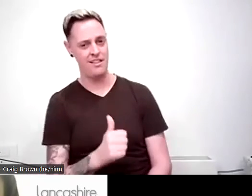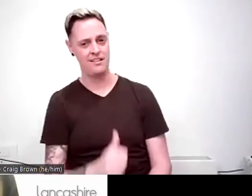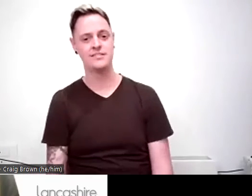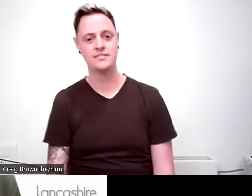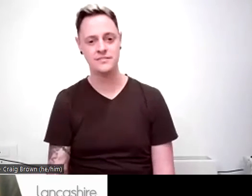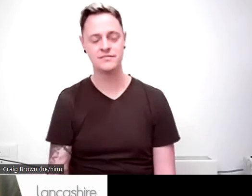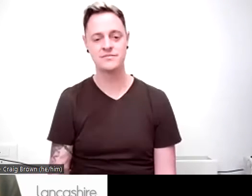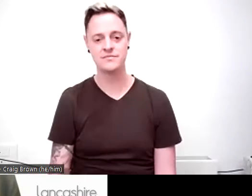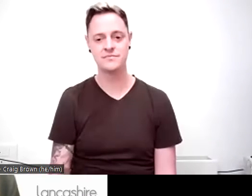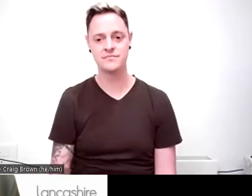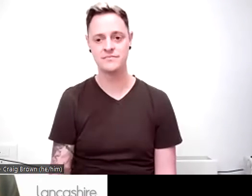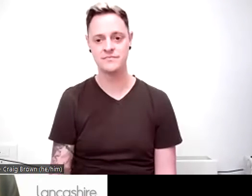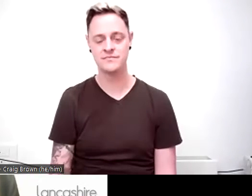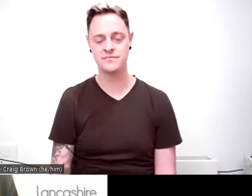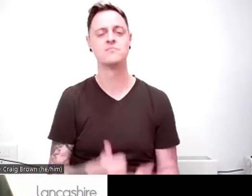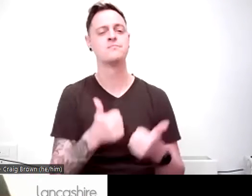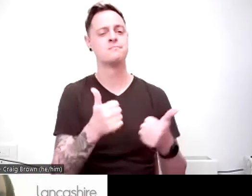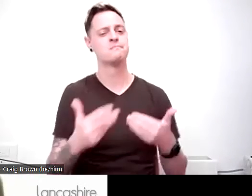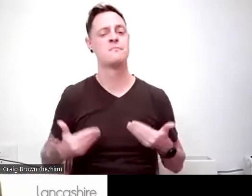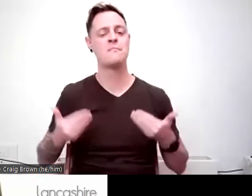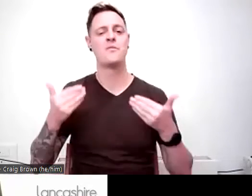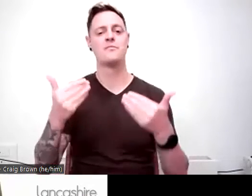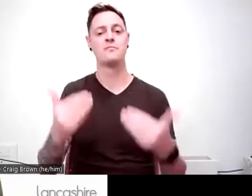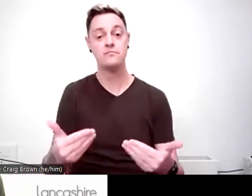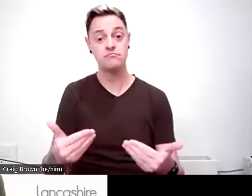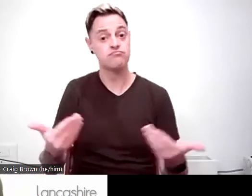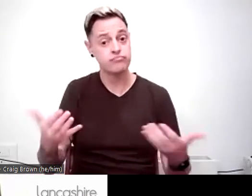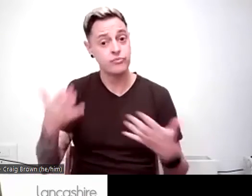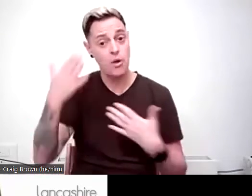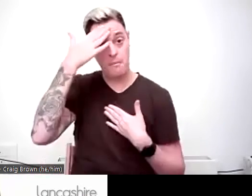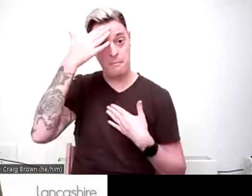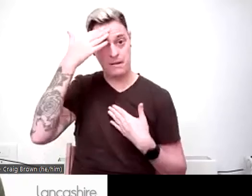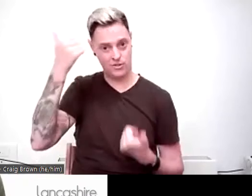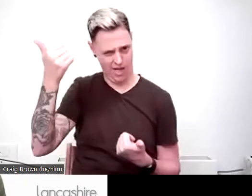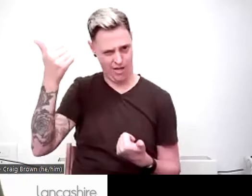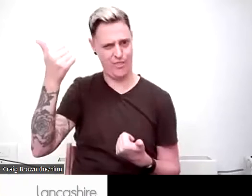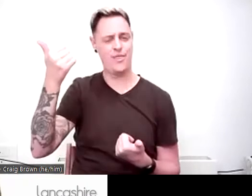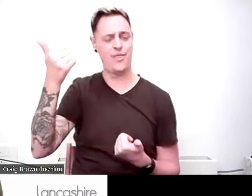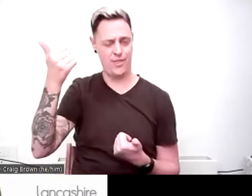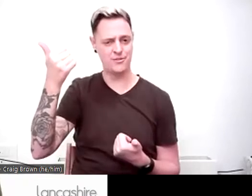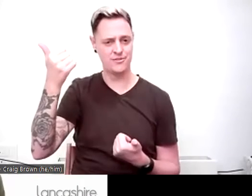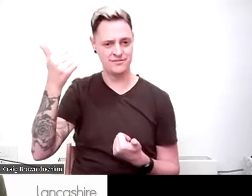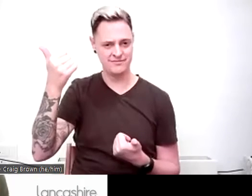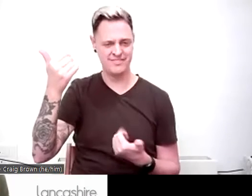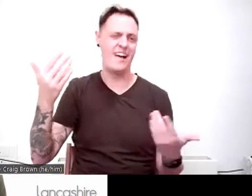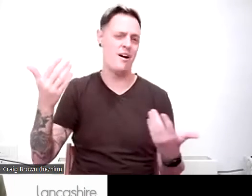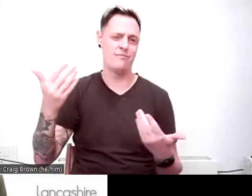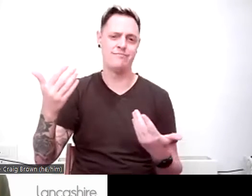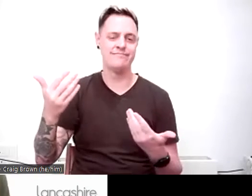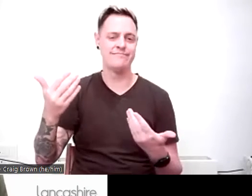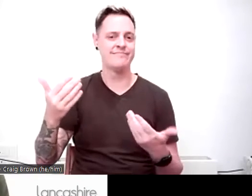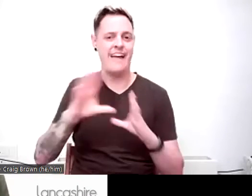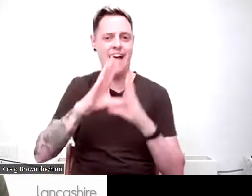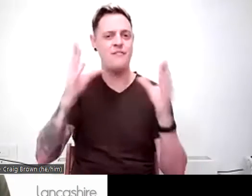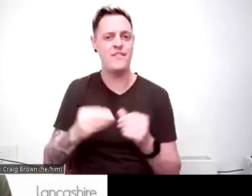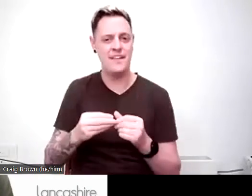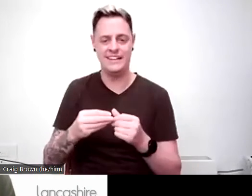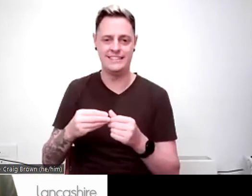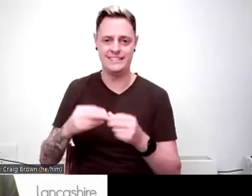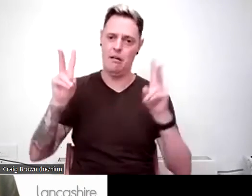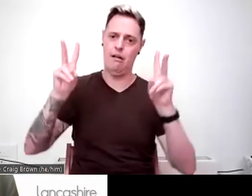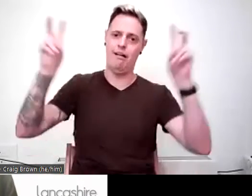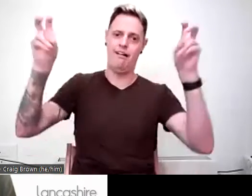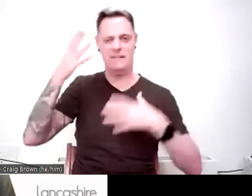so now I just want to move on to mental health, more types of mental health stuff, even though this is all like kind of under the banner of mental health, isn't